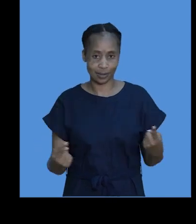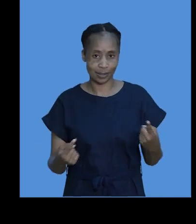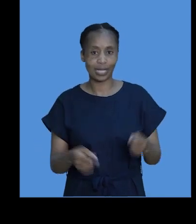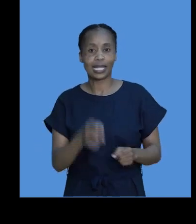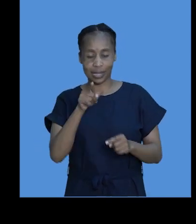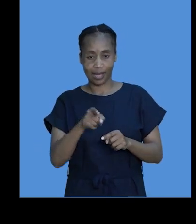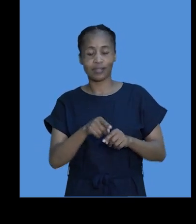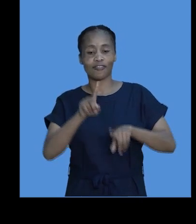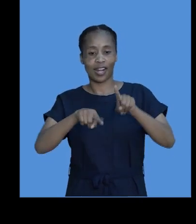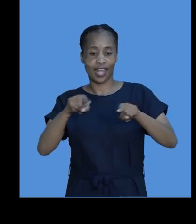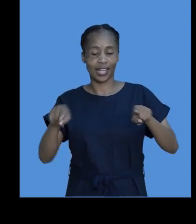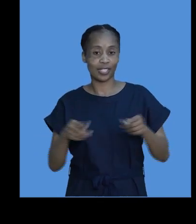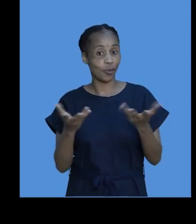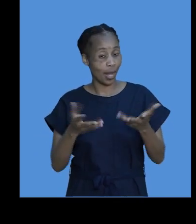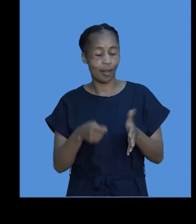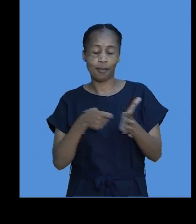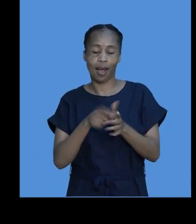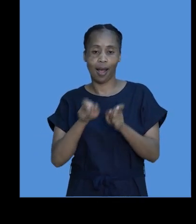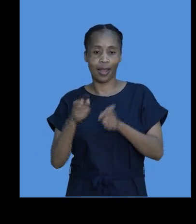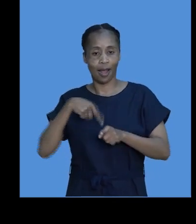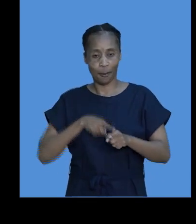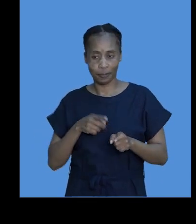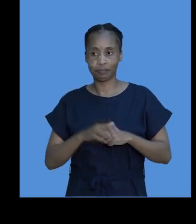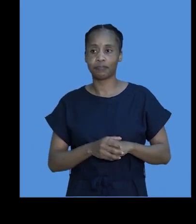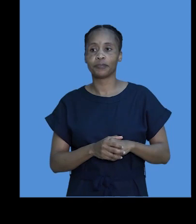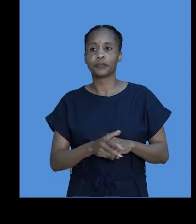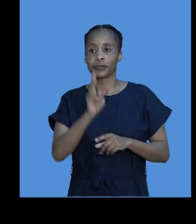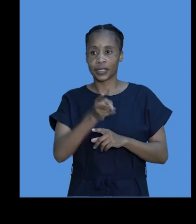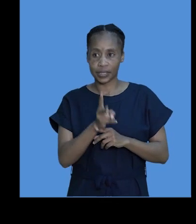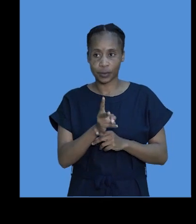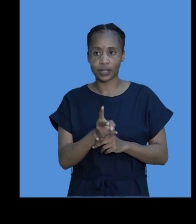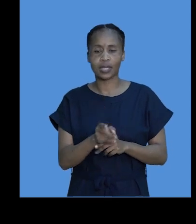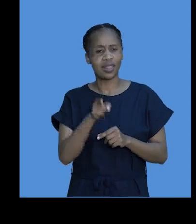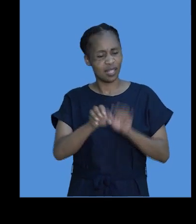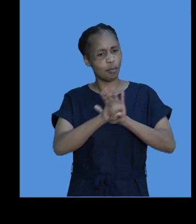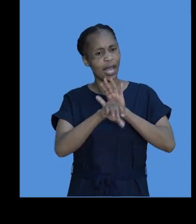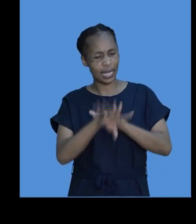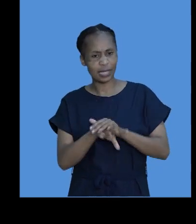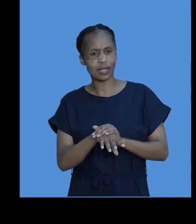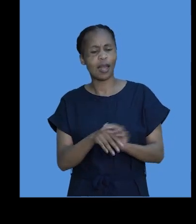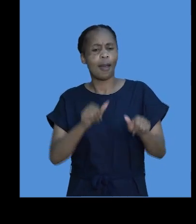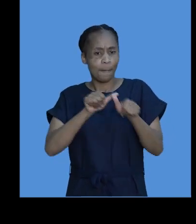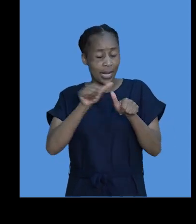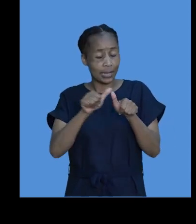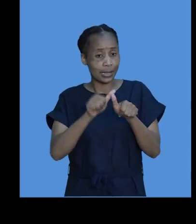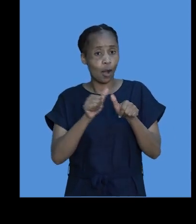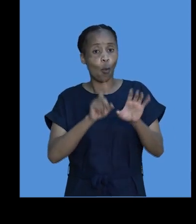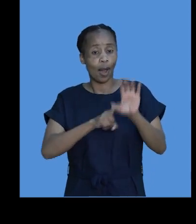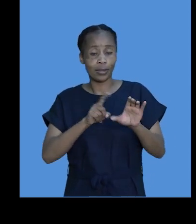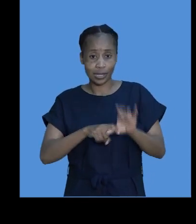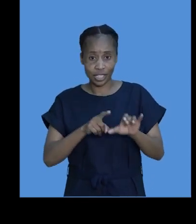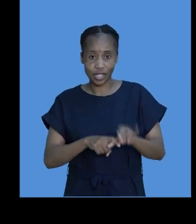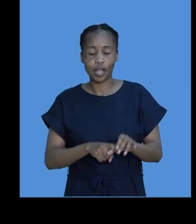to our consumers. Again, let's look at the second one. It says imperfect markets also provide a better quality